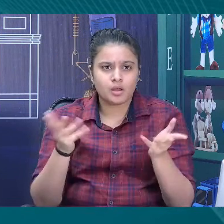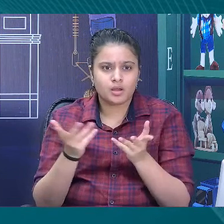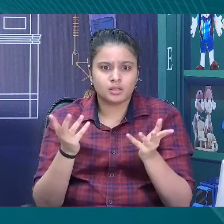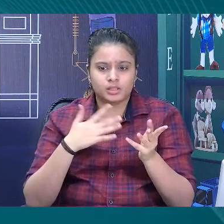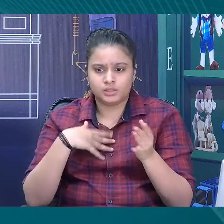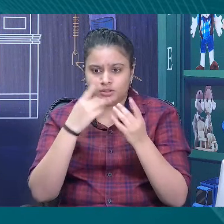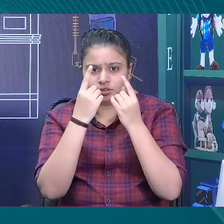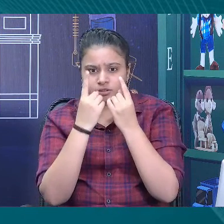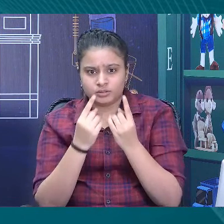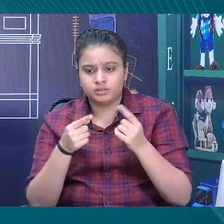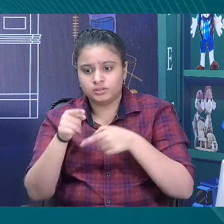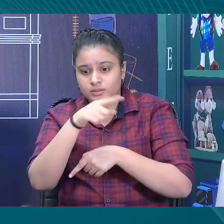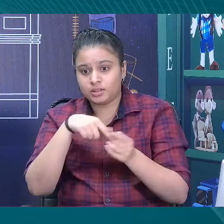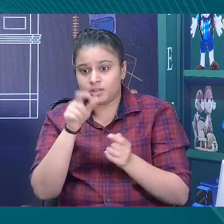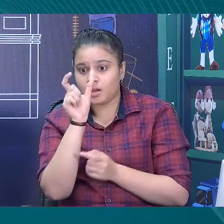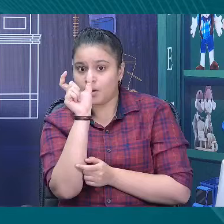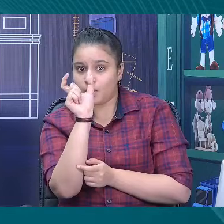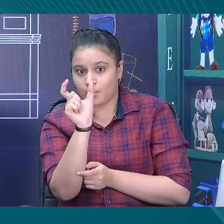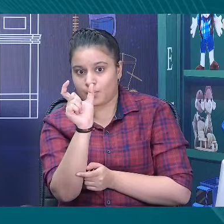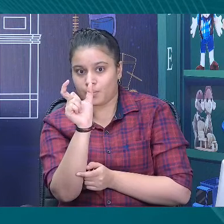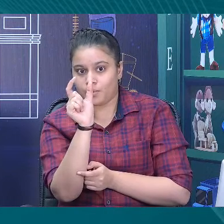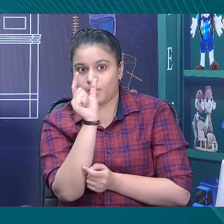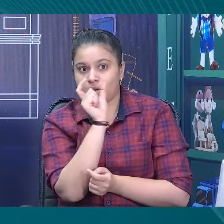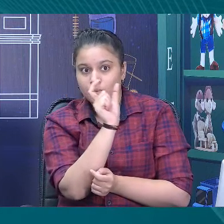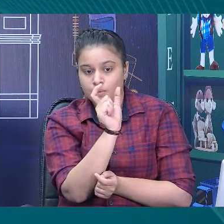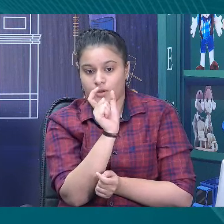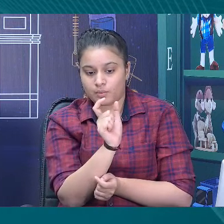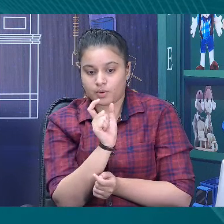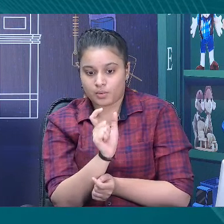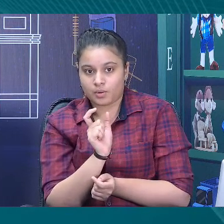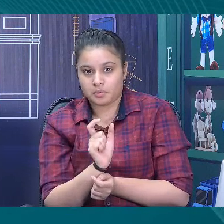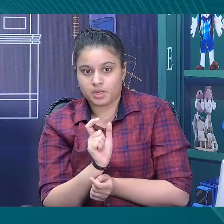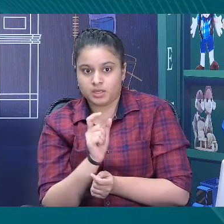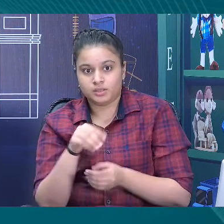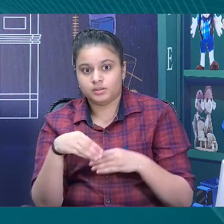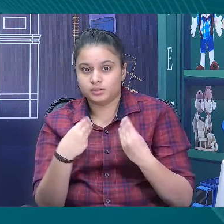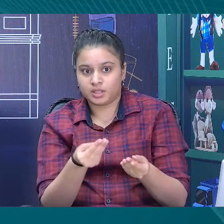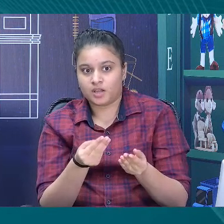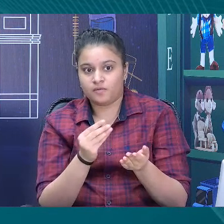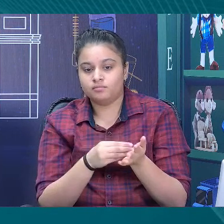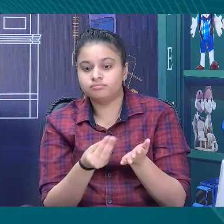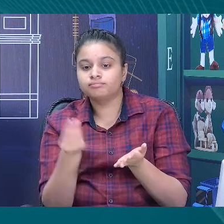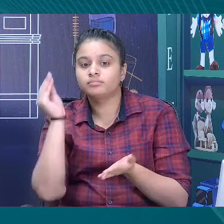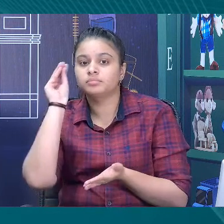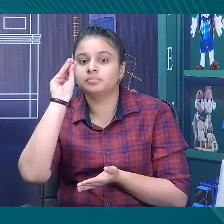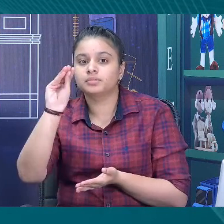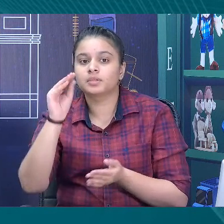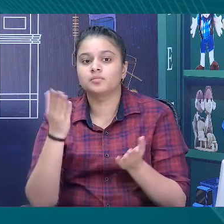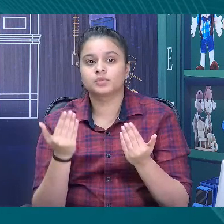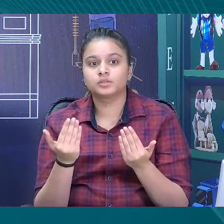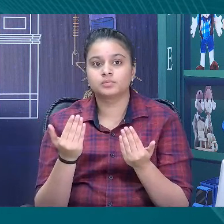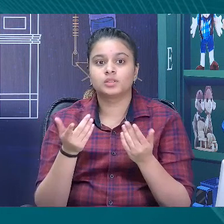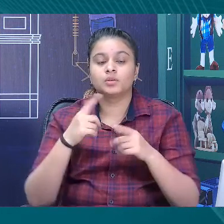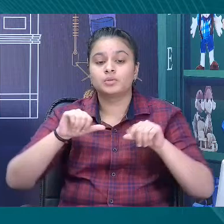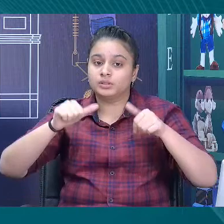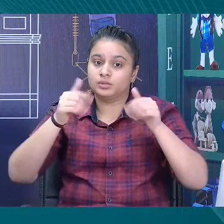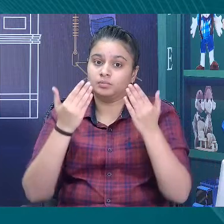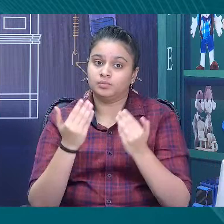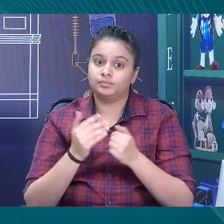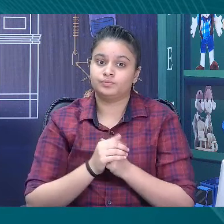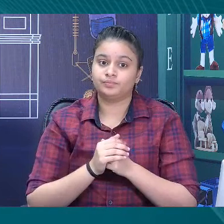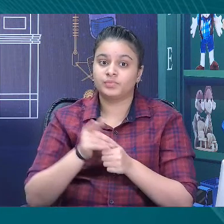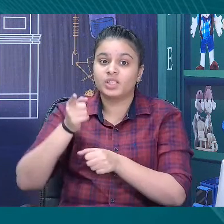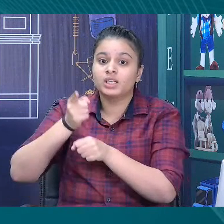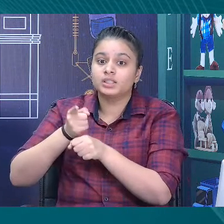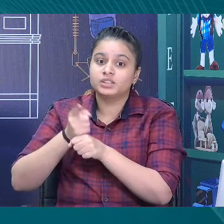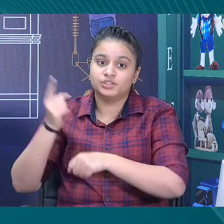child, that these are words that the child is familiar with. Absolutely. So that they get a lot of success from their writing. Another thing is like for Teachers